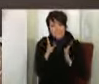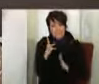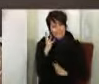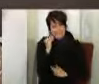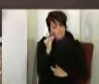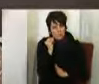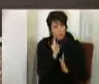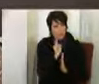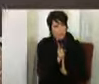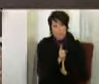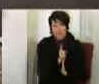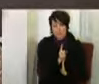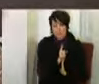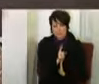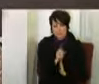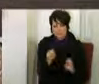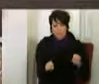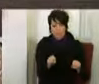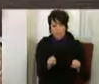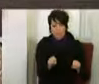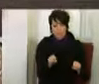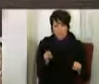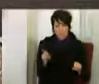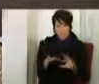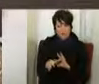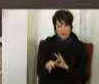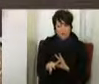doubt about where this relationship was going.